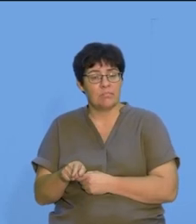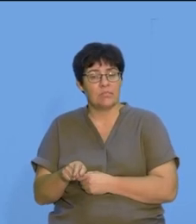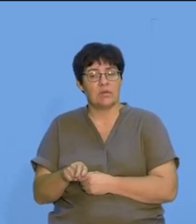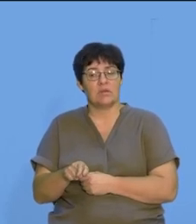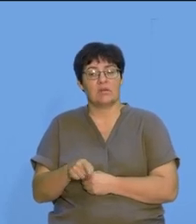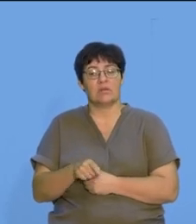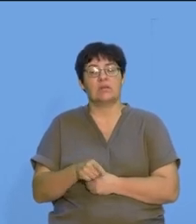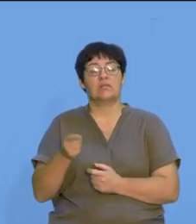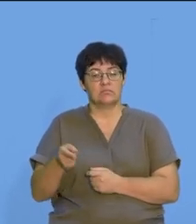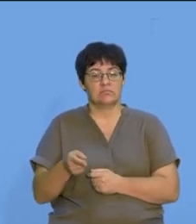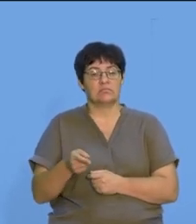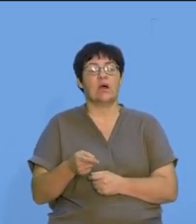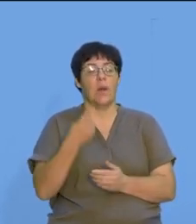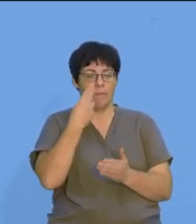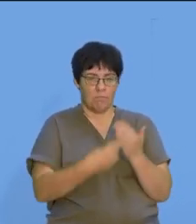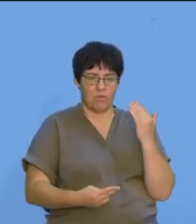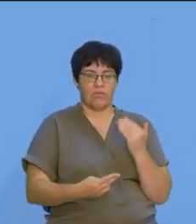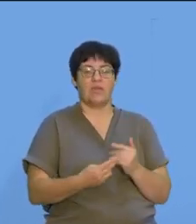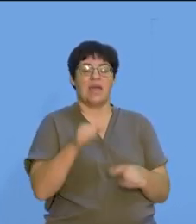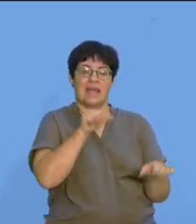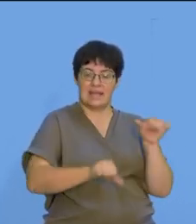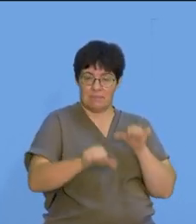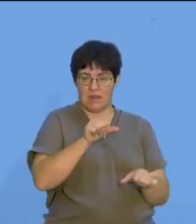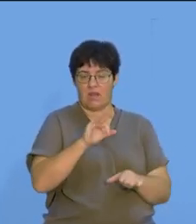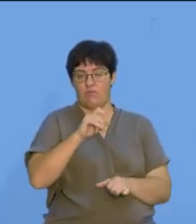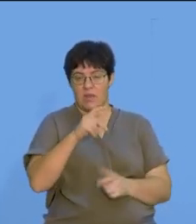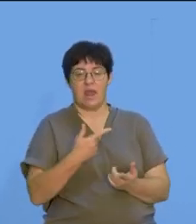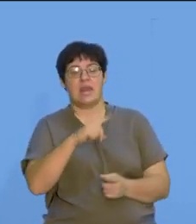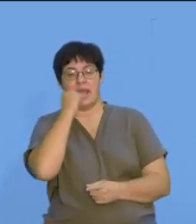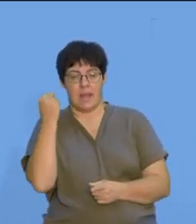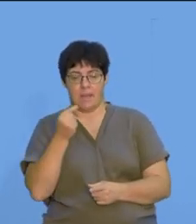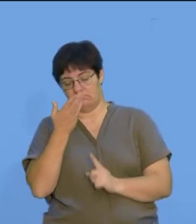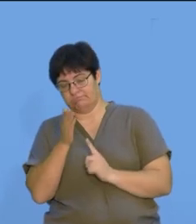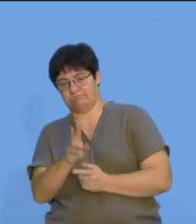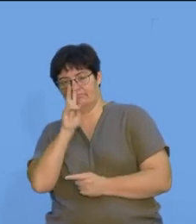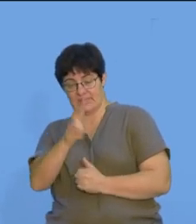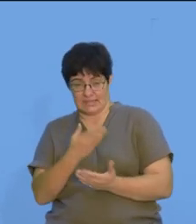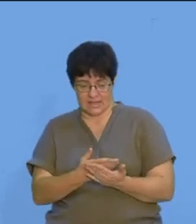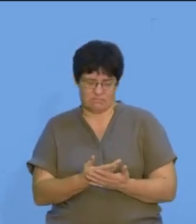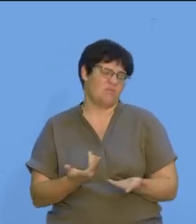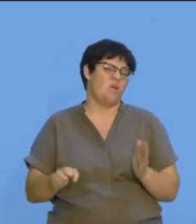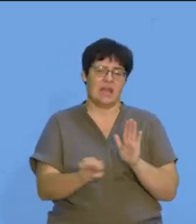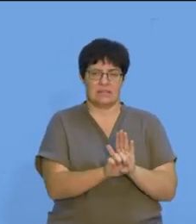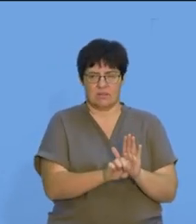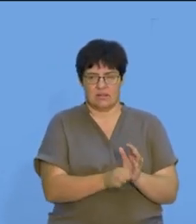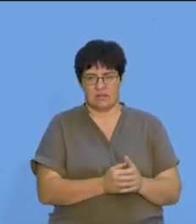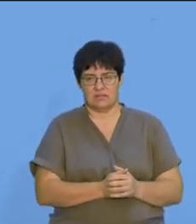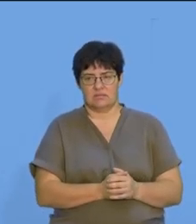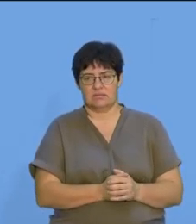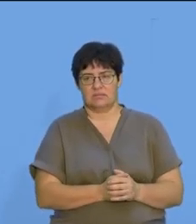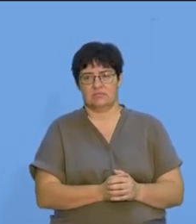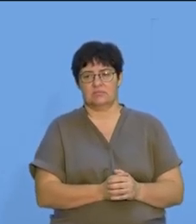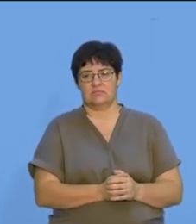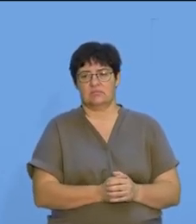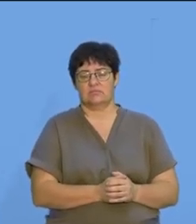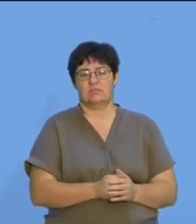these, the constituent elements are reflected in both the chemical formula and name. Say, for argument's sake, we